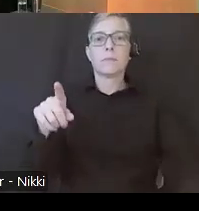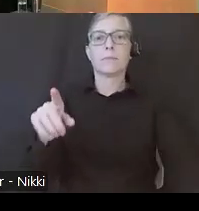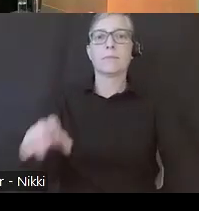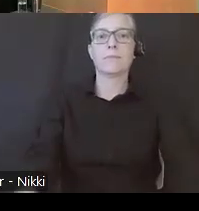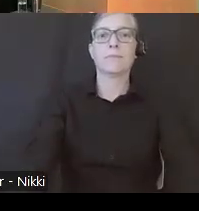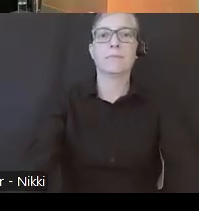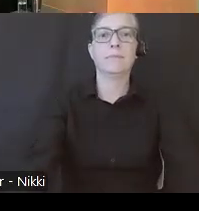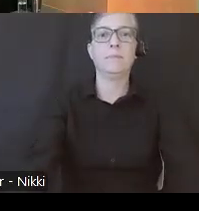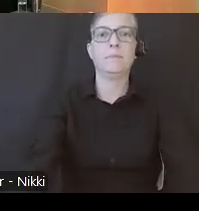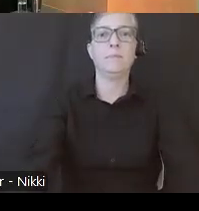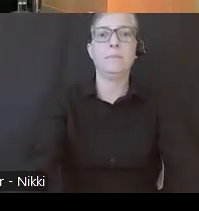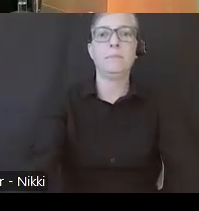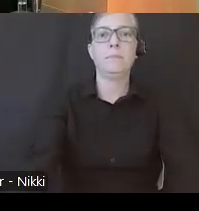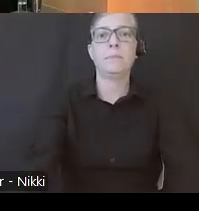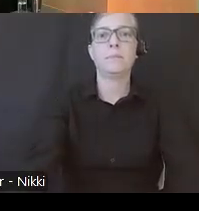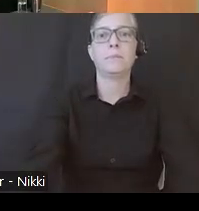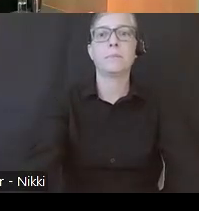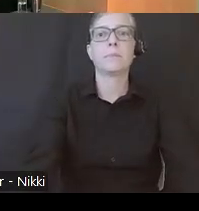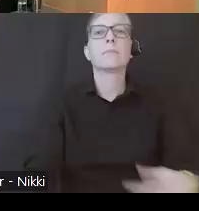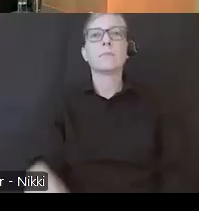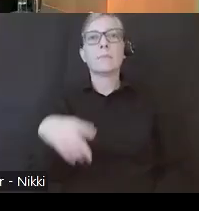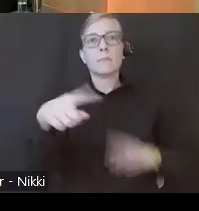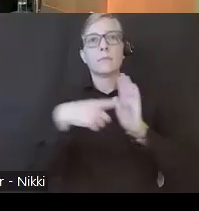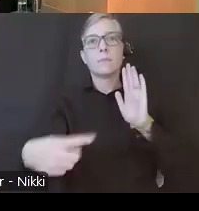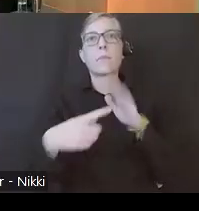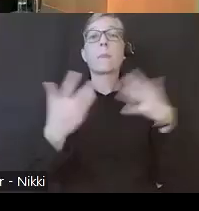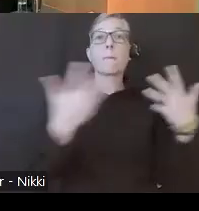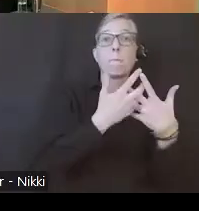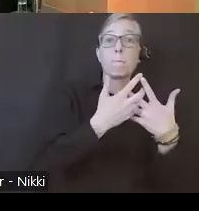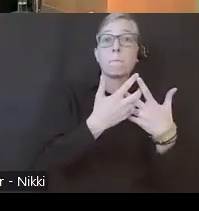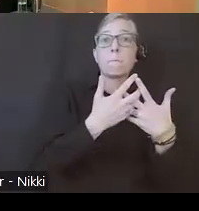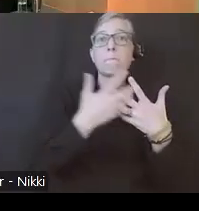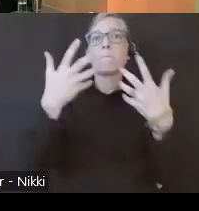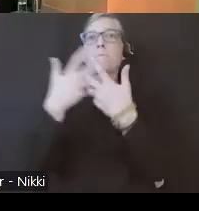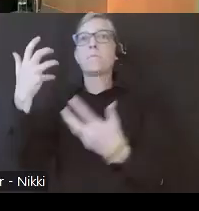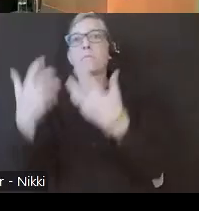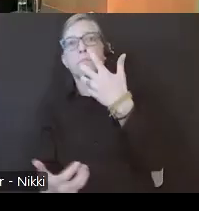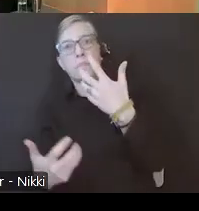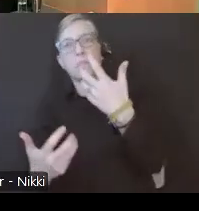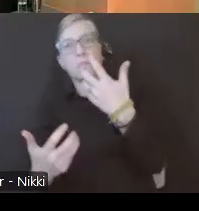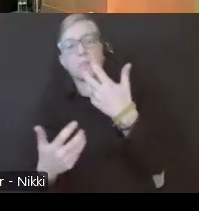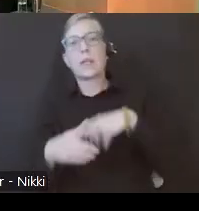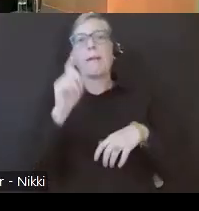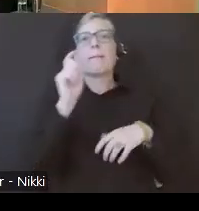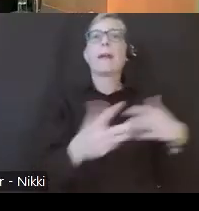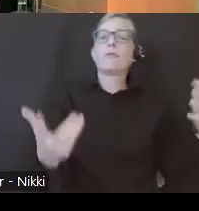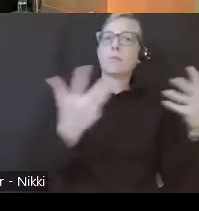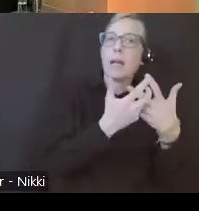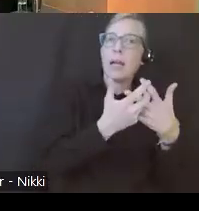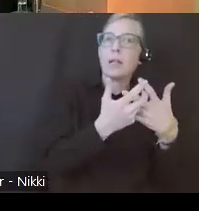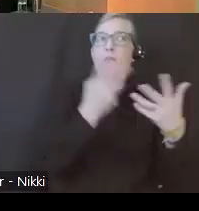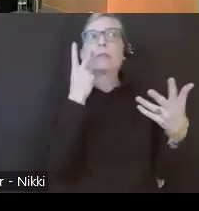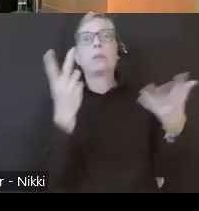matching condition involves subjects reading a sentence that matches the content of the degraded speech clip that they hear.